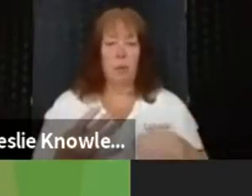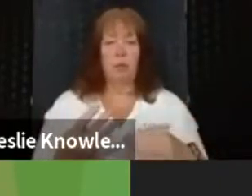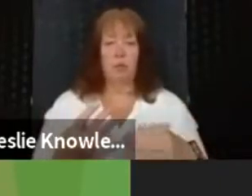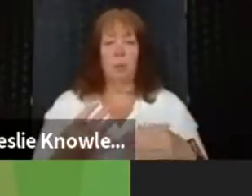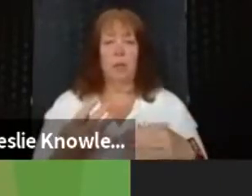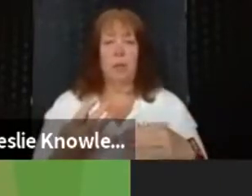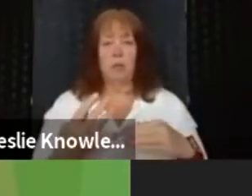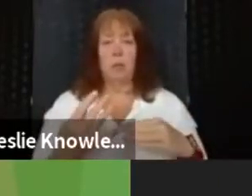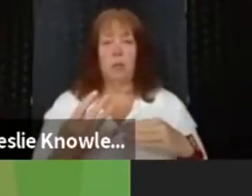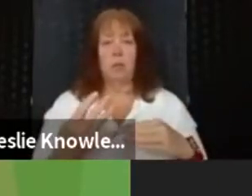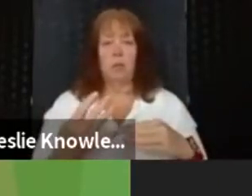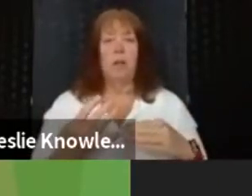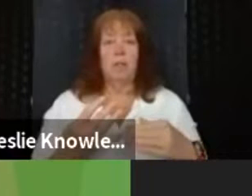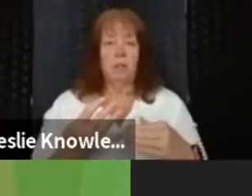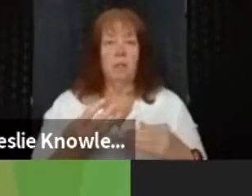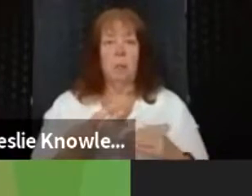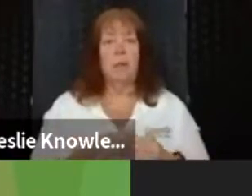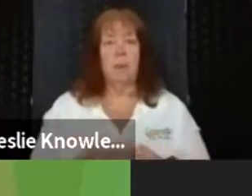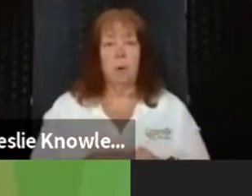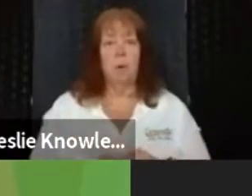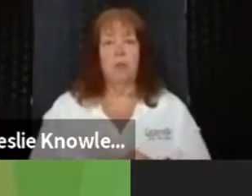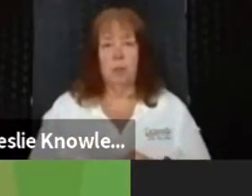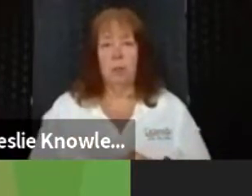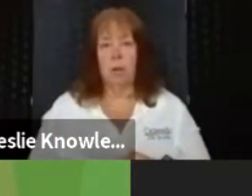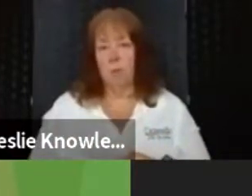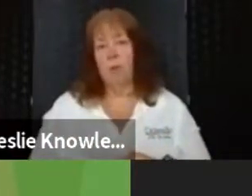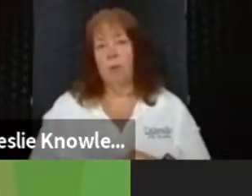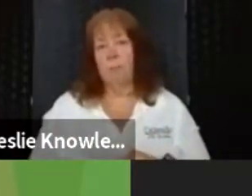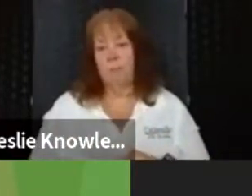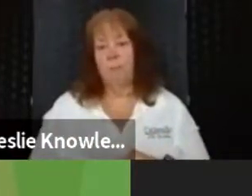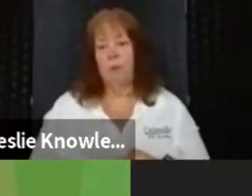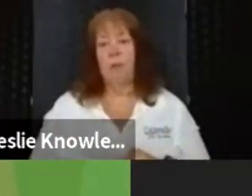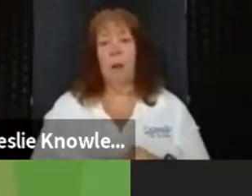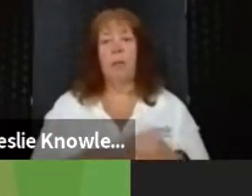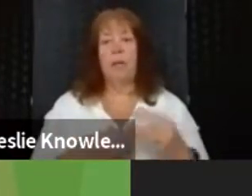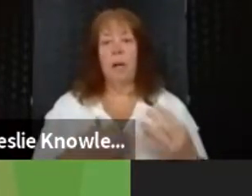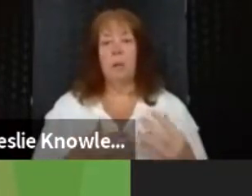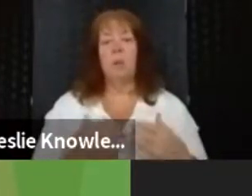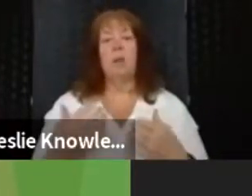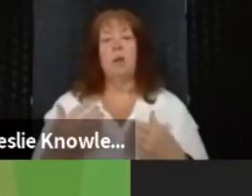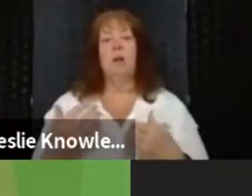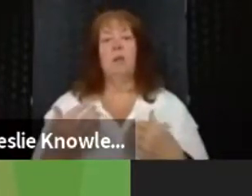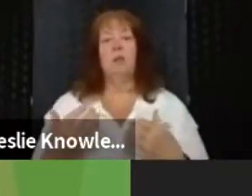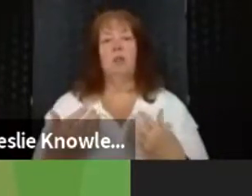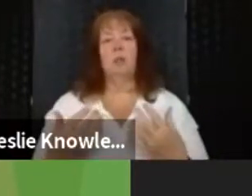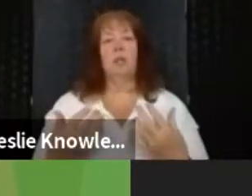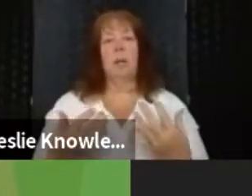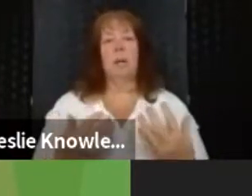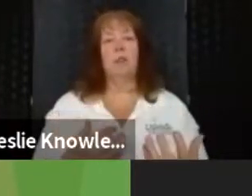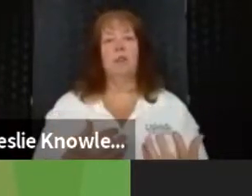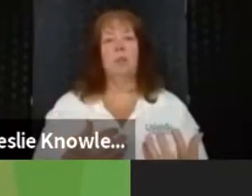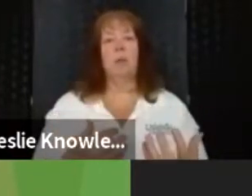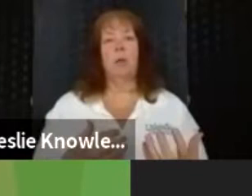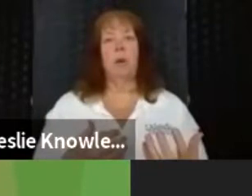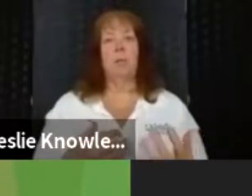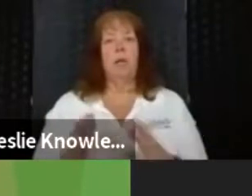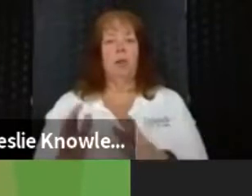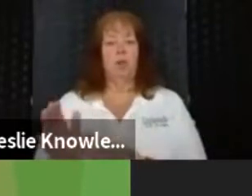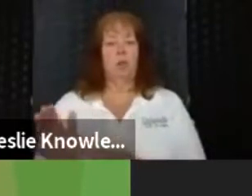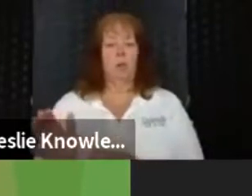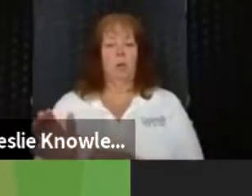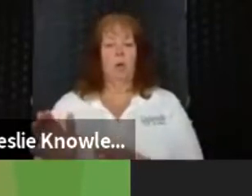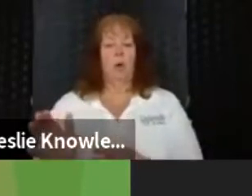tell you in the spring in 2 years, this is what time the courses are going to be offered. So that really helps students coming into the